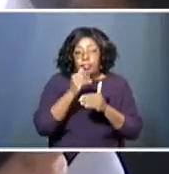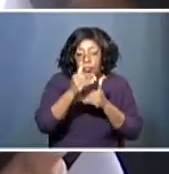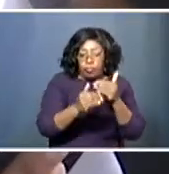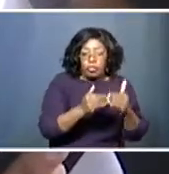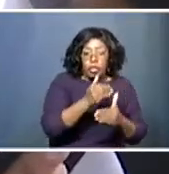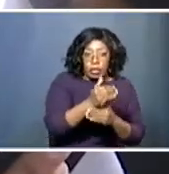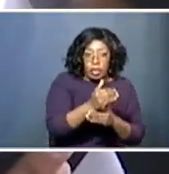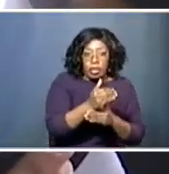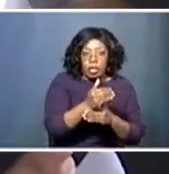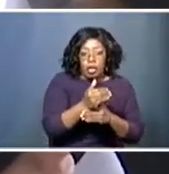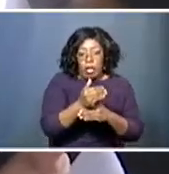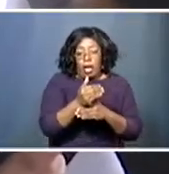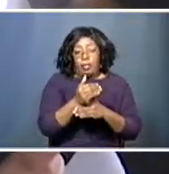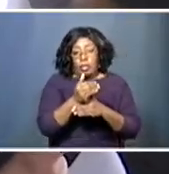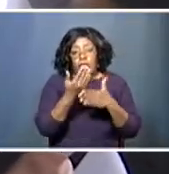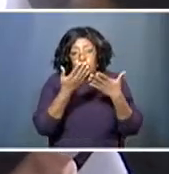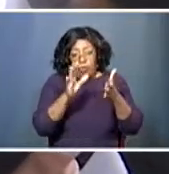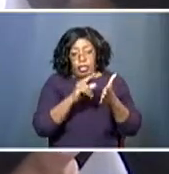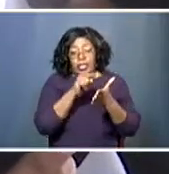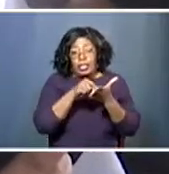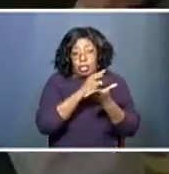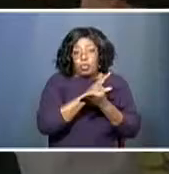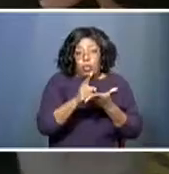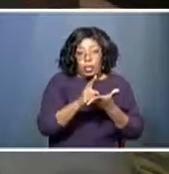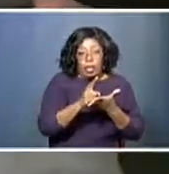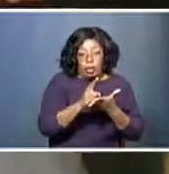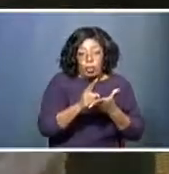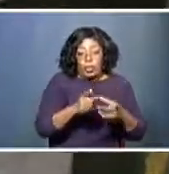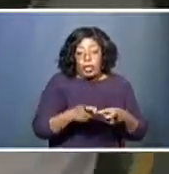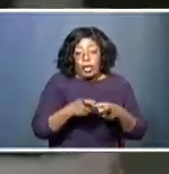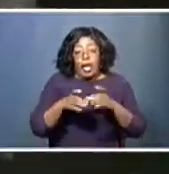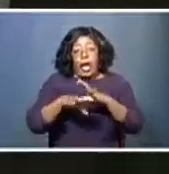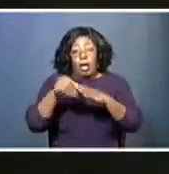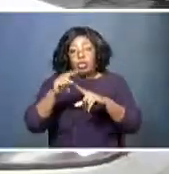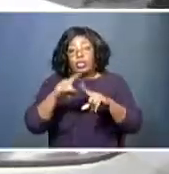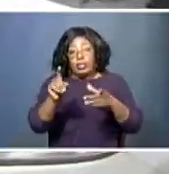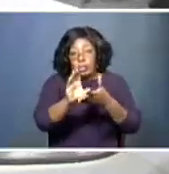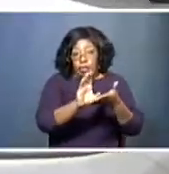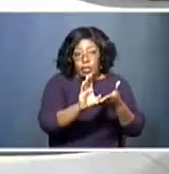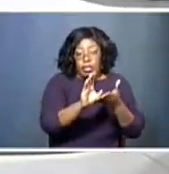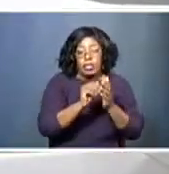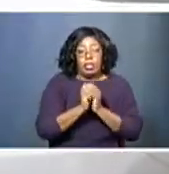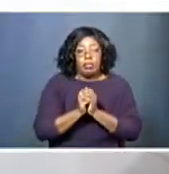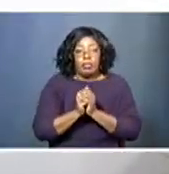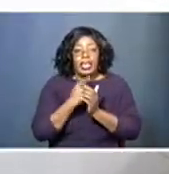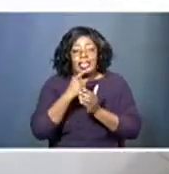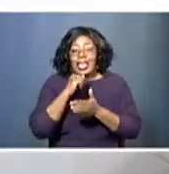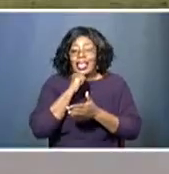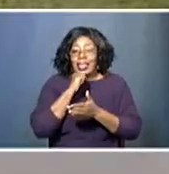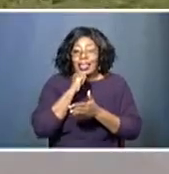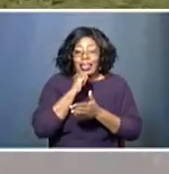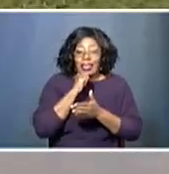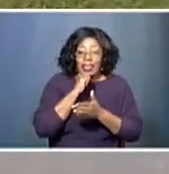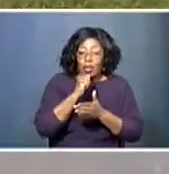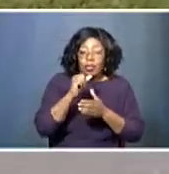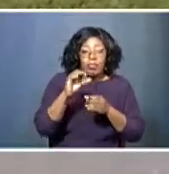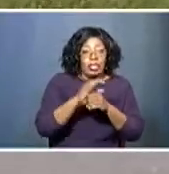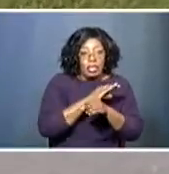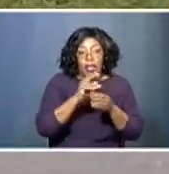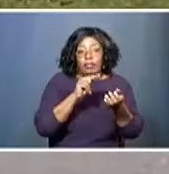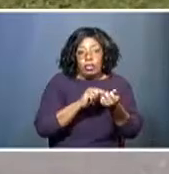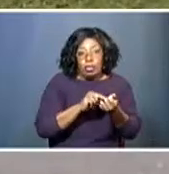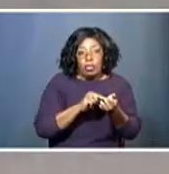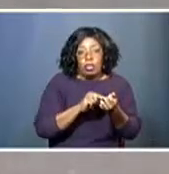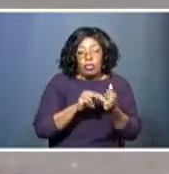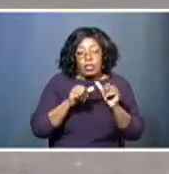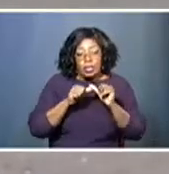once that's done, they would be deployed at the various institutions. But Darville accepts that still will not be enough, and that's exactly why his ministry must be